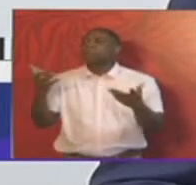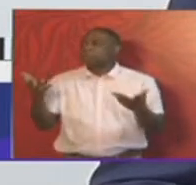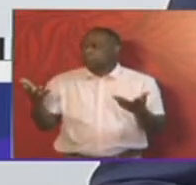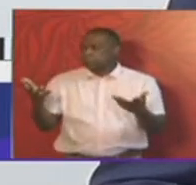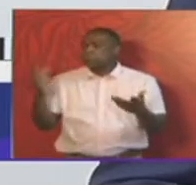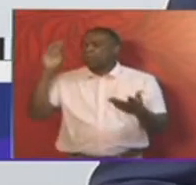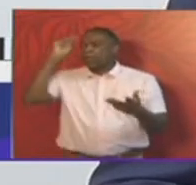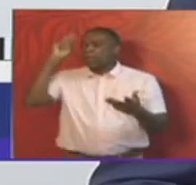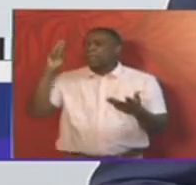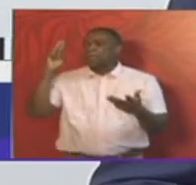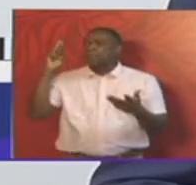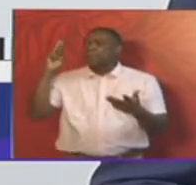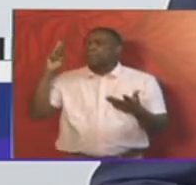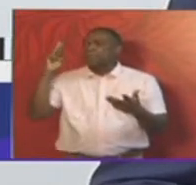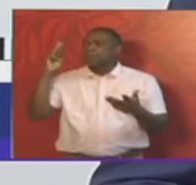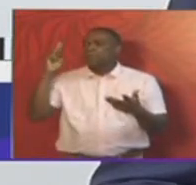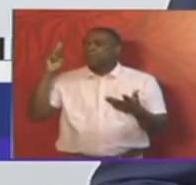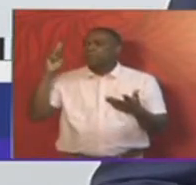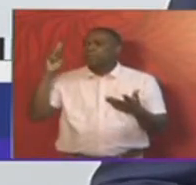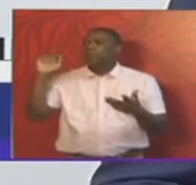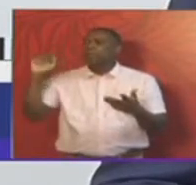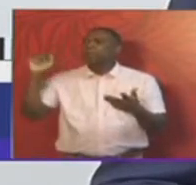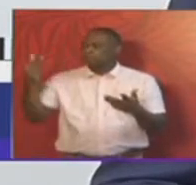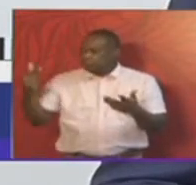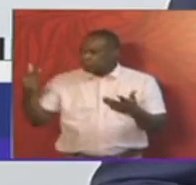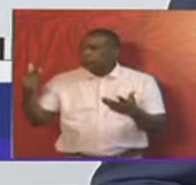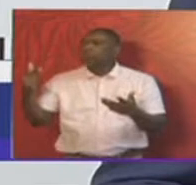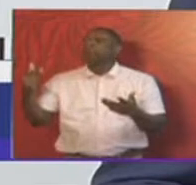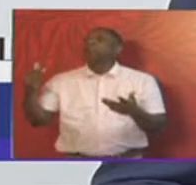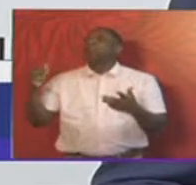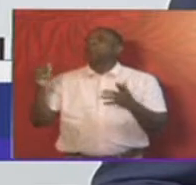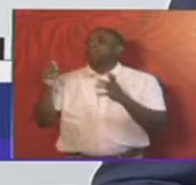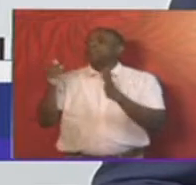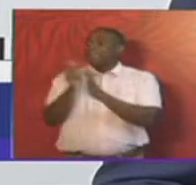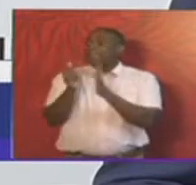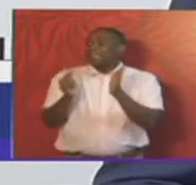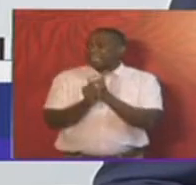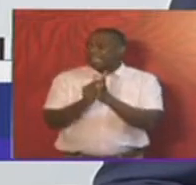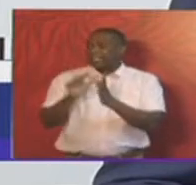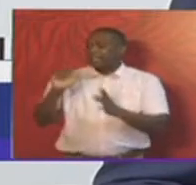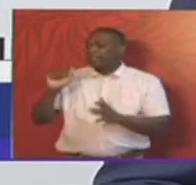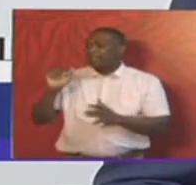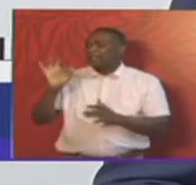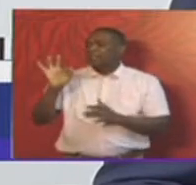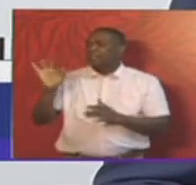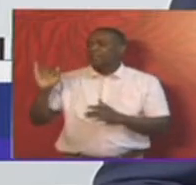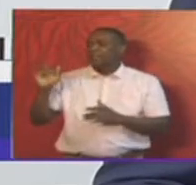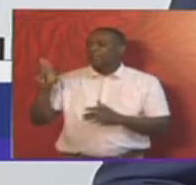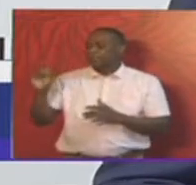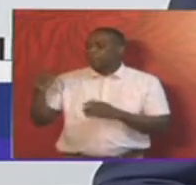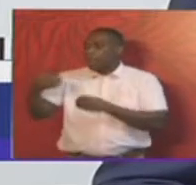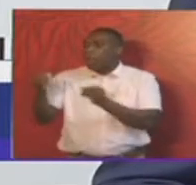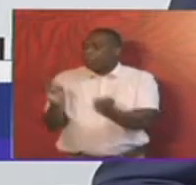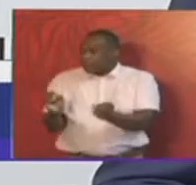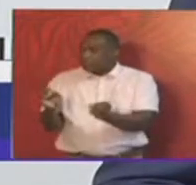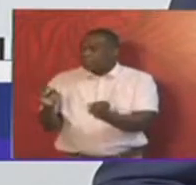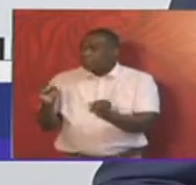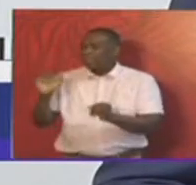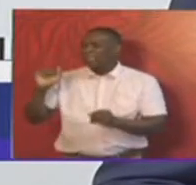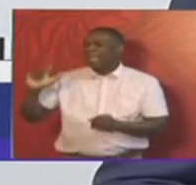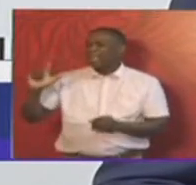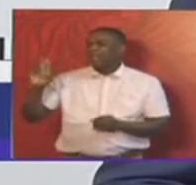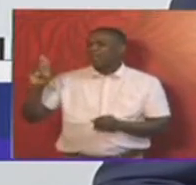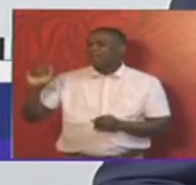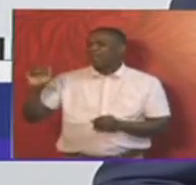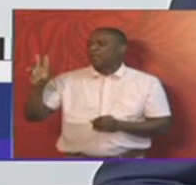Minister of the Attorney General and the Legal Affairs Office, Minister Faris Al-Rawi, and also my